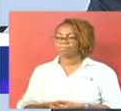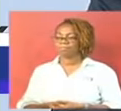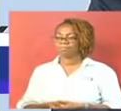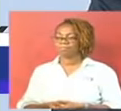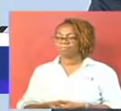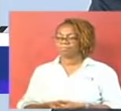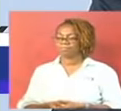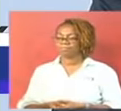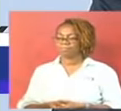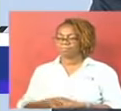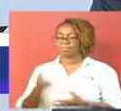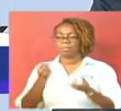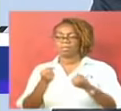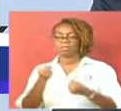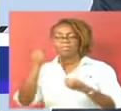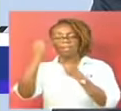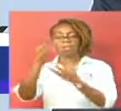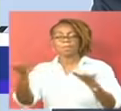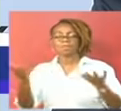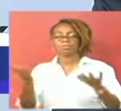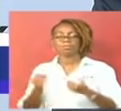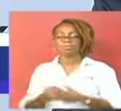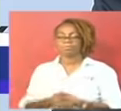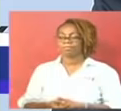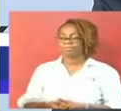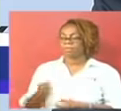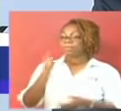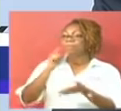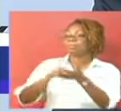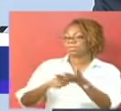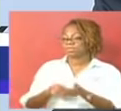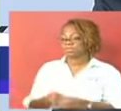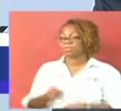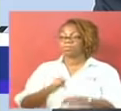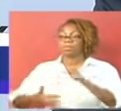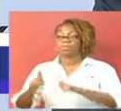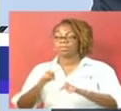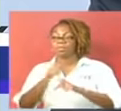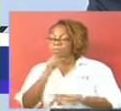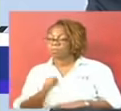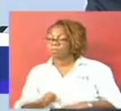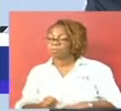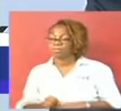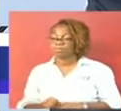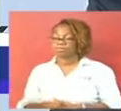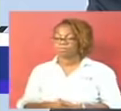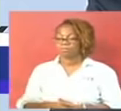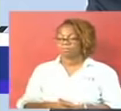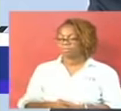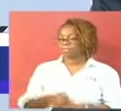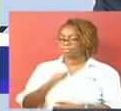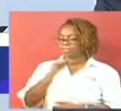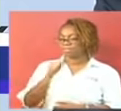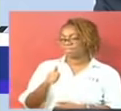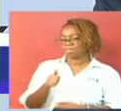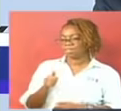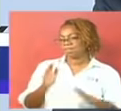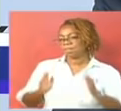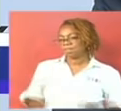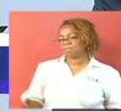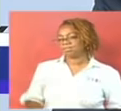general, what you find is that elderly individuals mount sometimes a less robust immune response to any form of